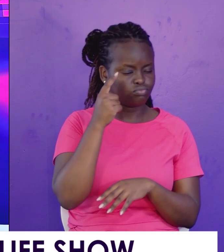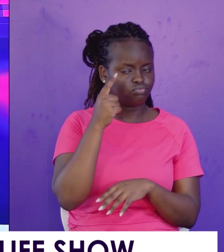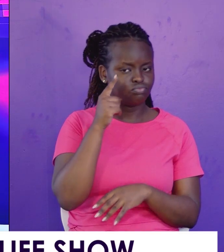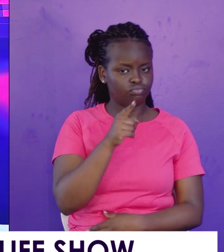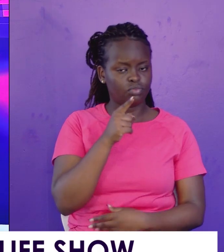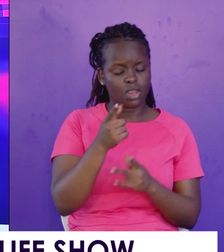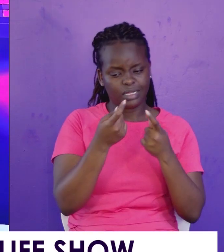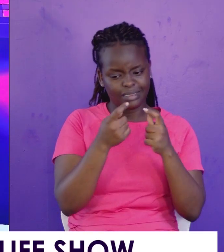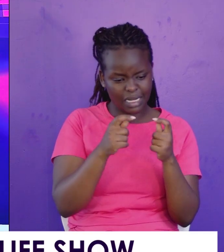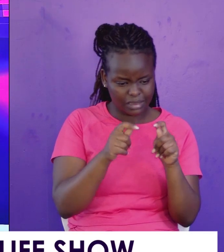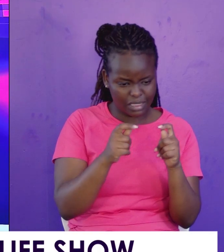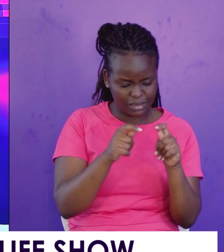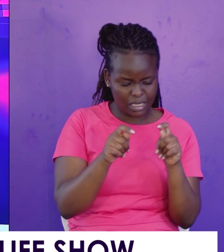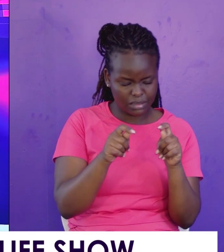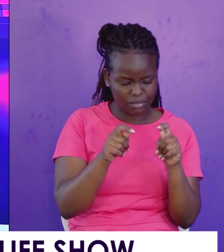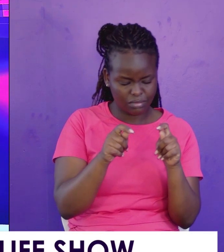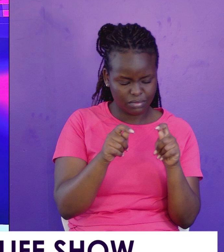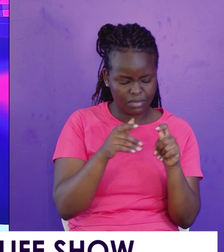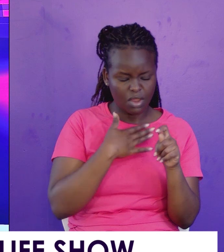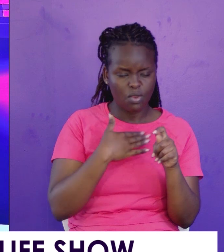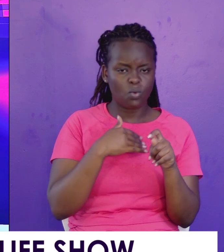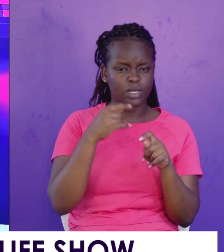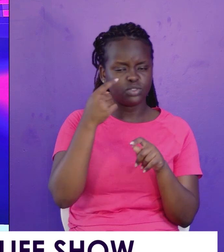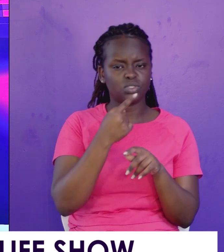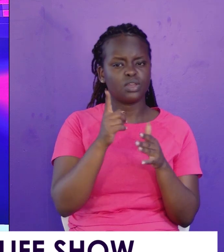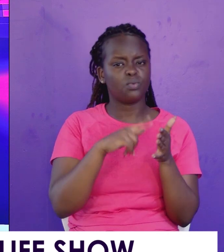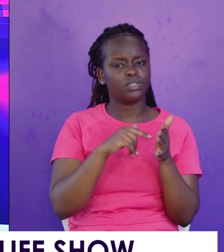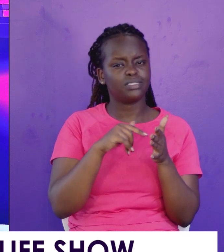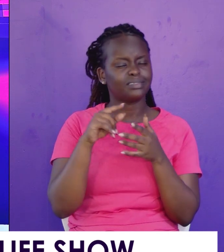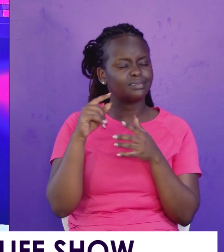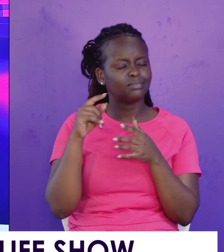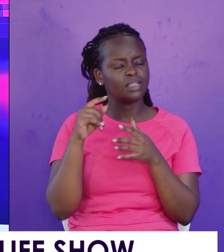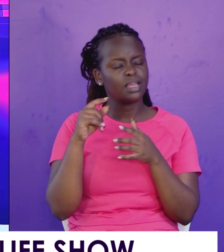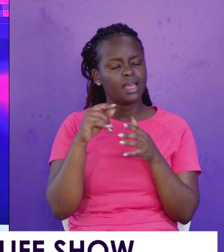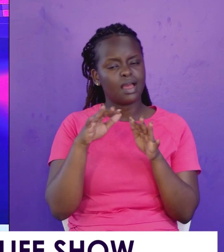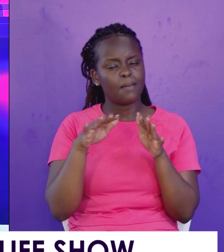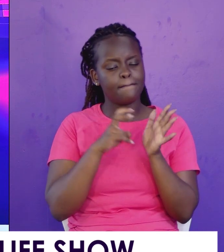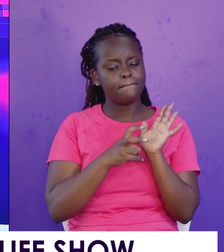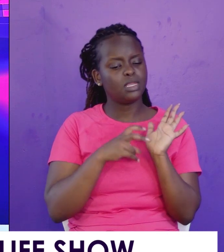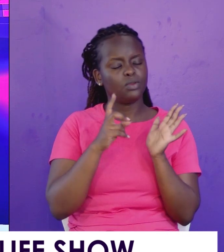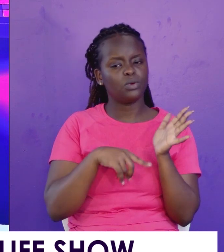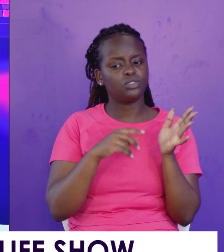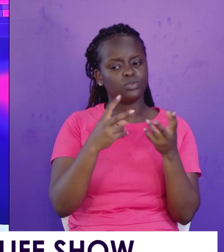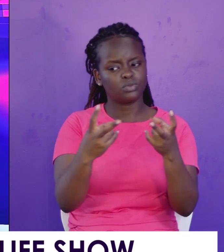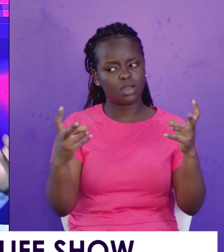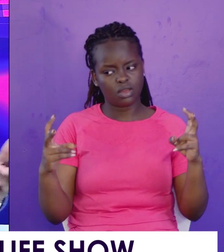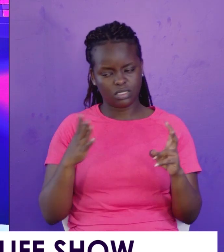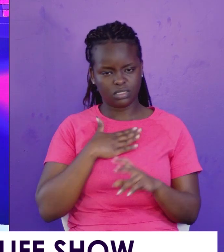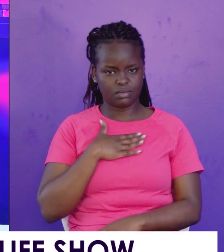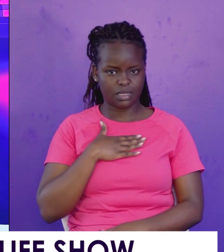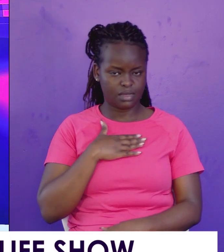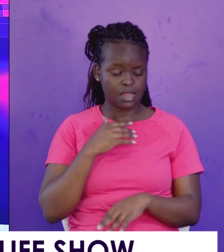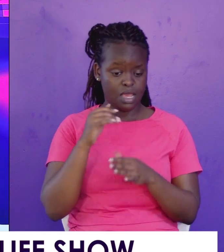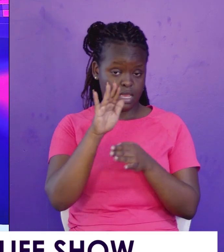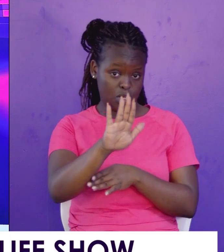and internalize what you want to say and how it will mean to those people. Because in your situation,